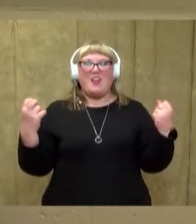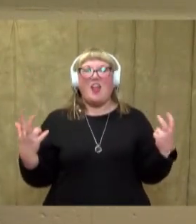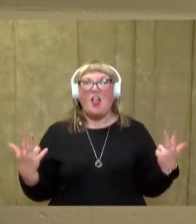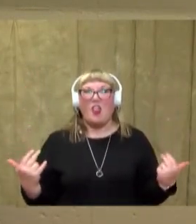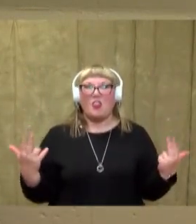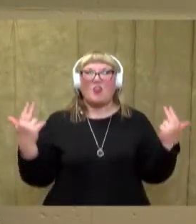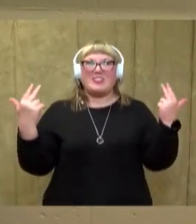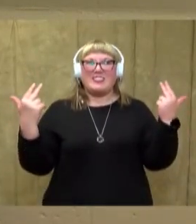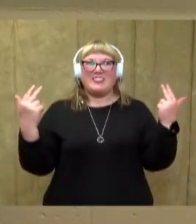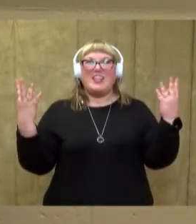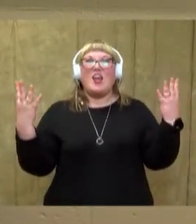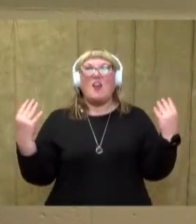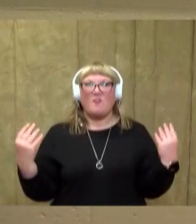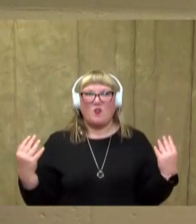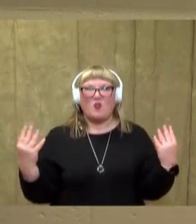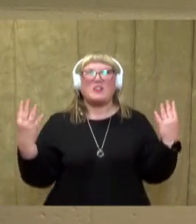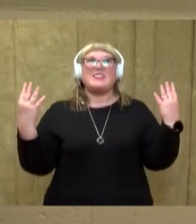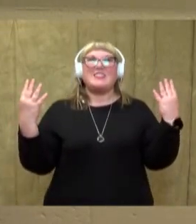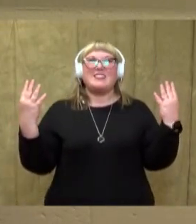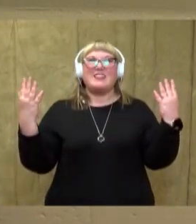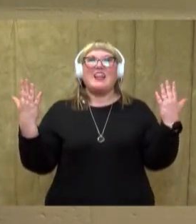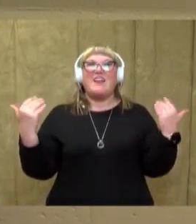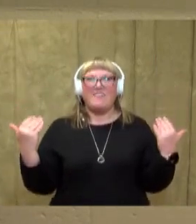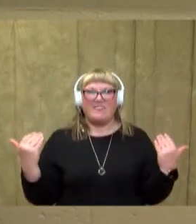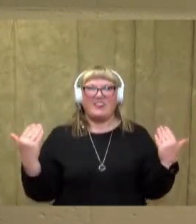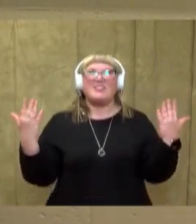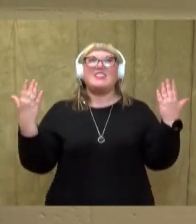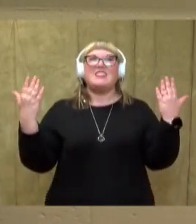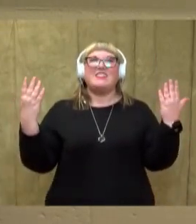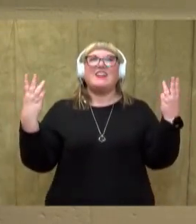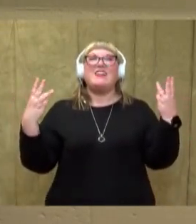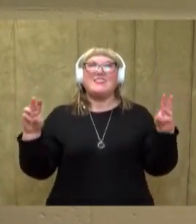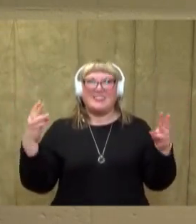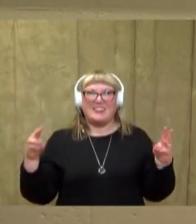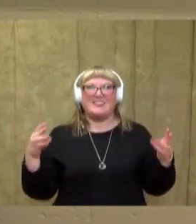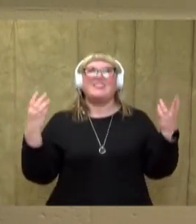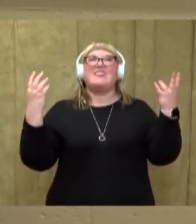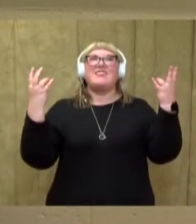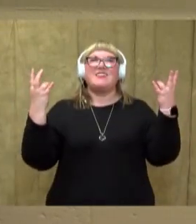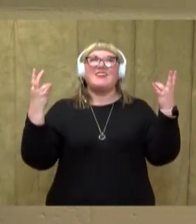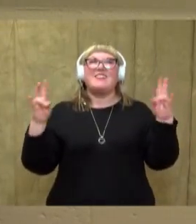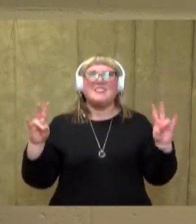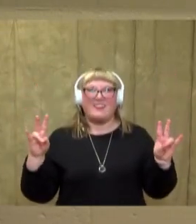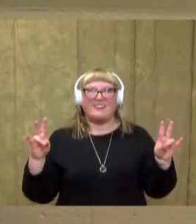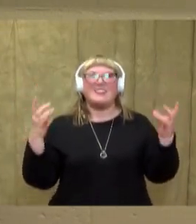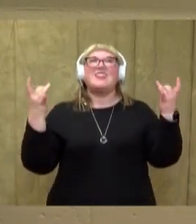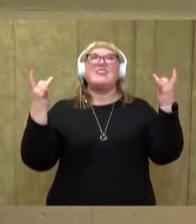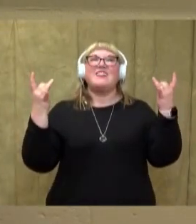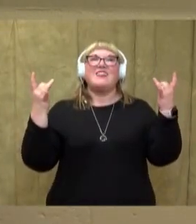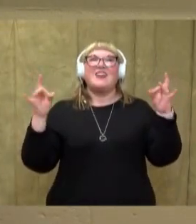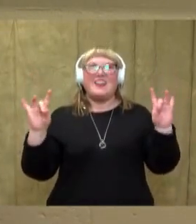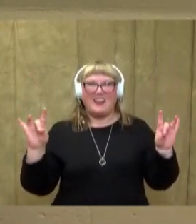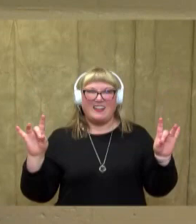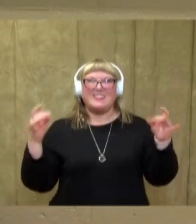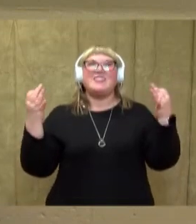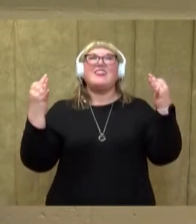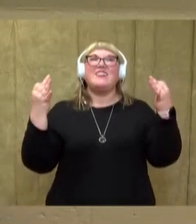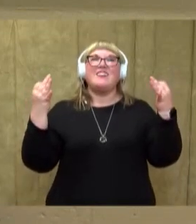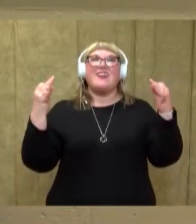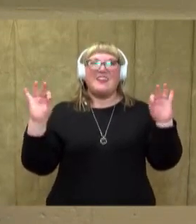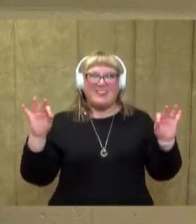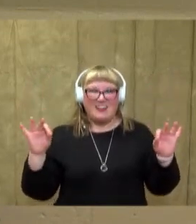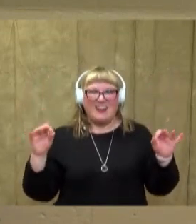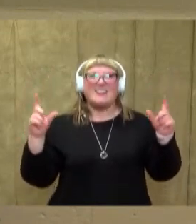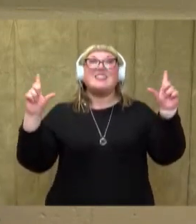12, 13, 14, 15, 16, 17,